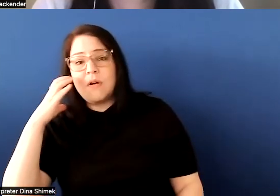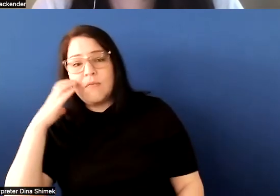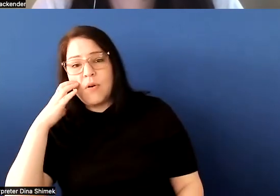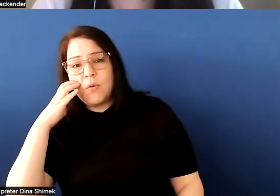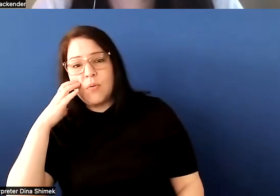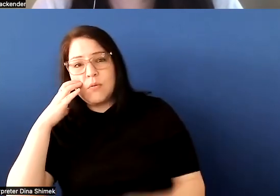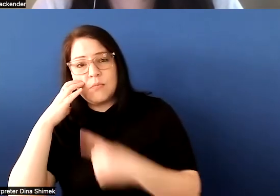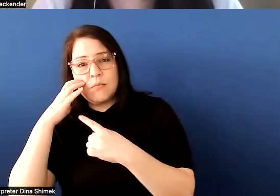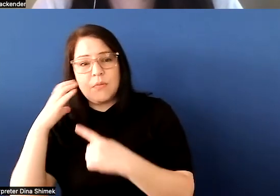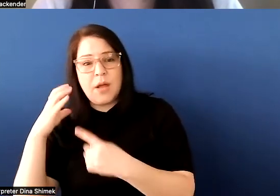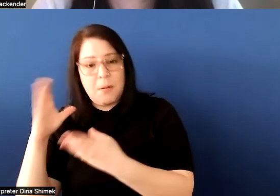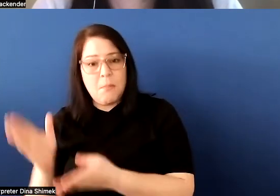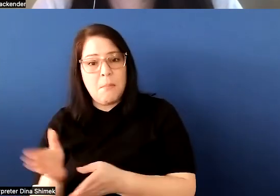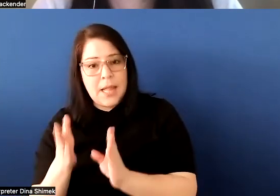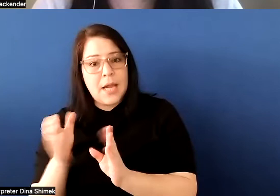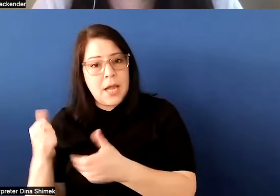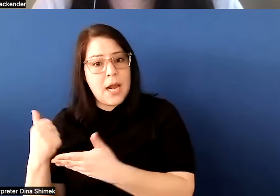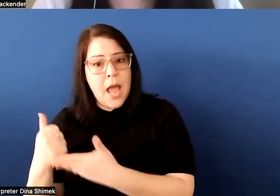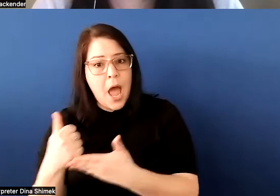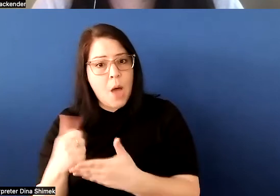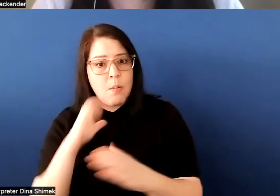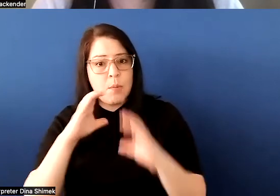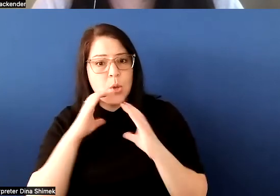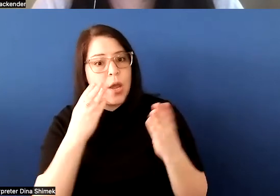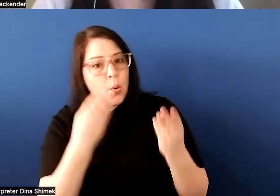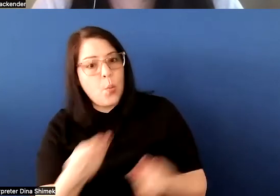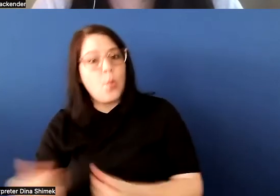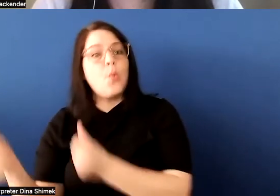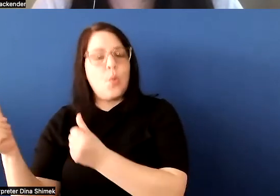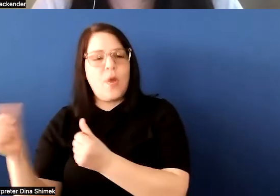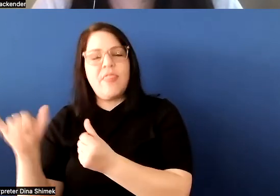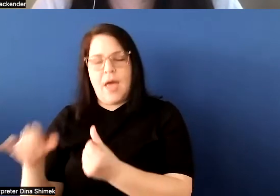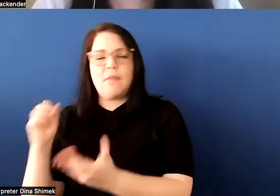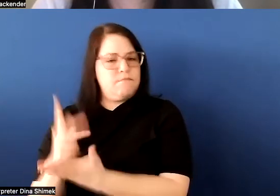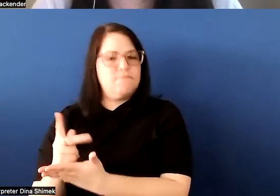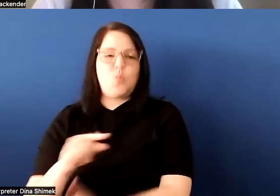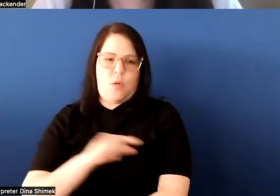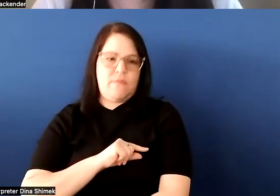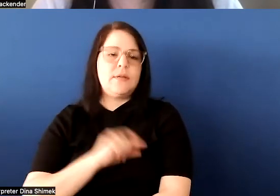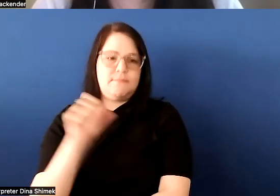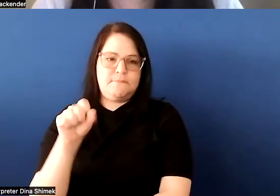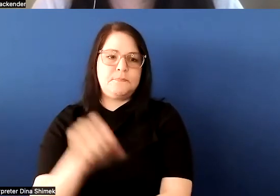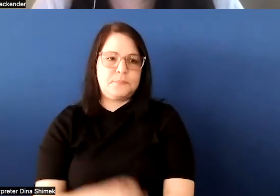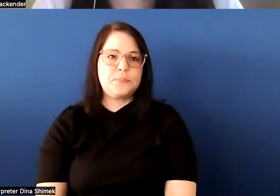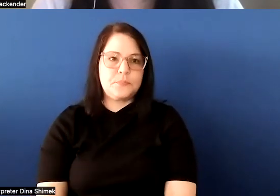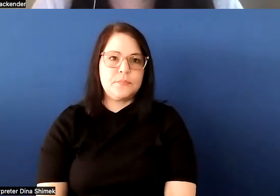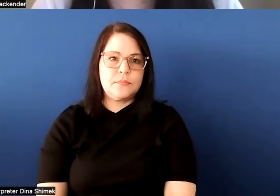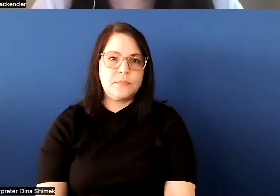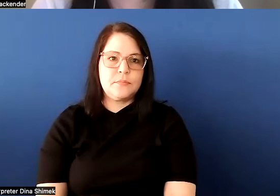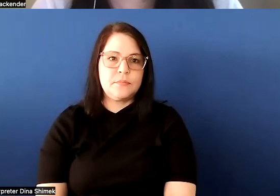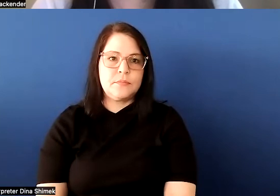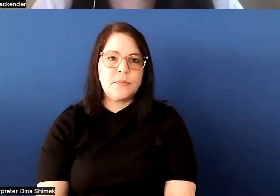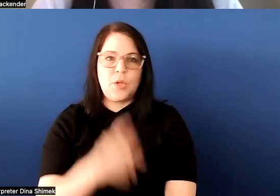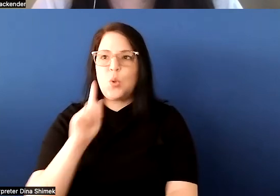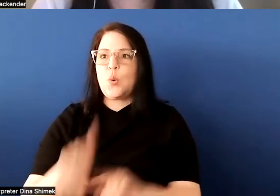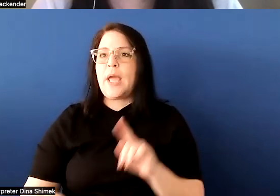plan to help navigate and communicate would be a qualified disability expense. So you can't give the funds